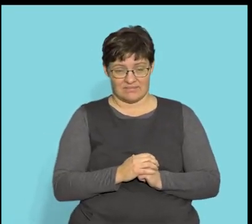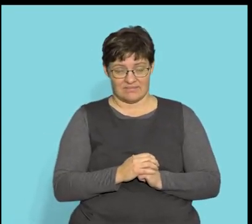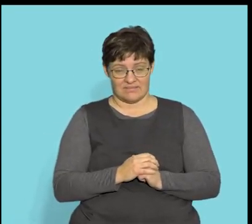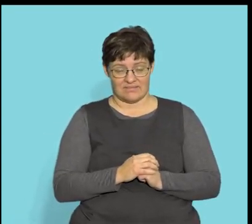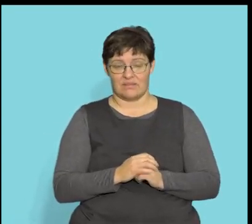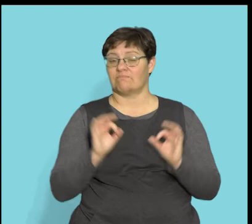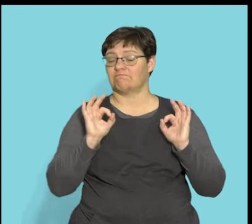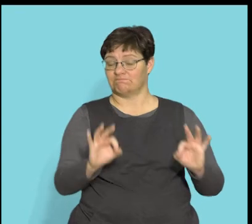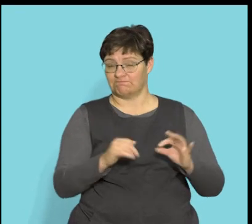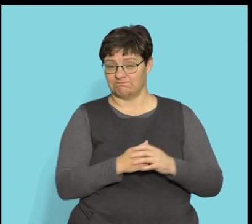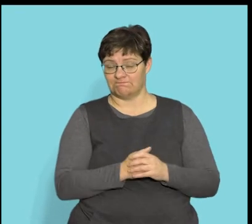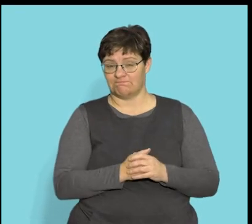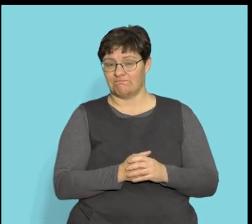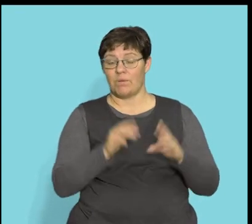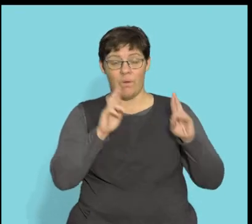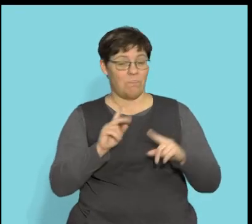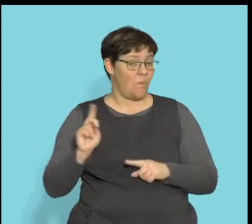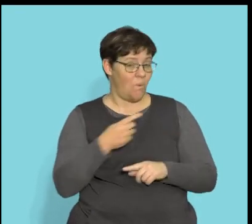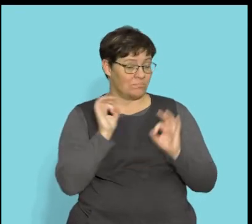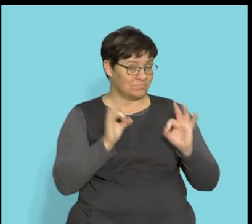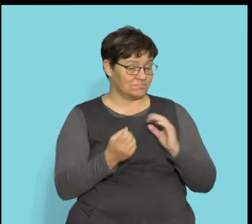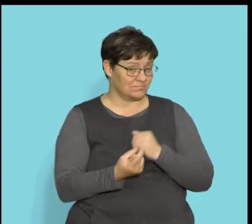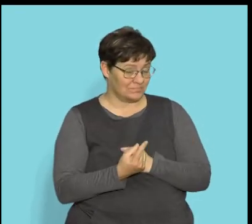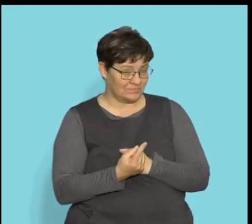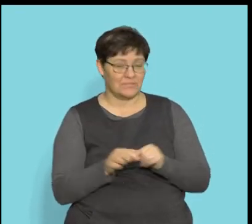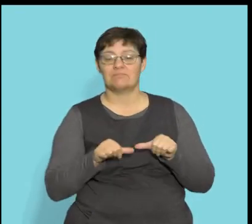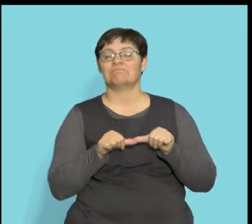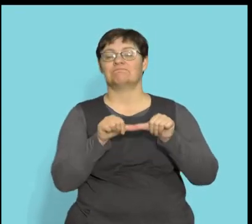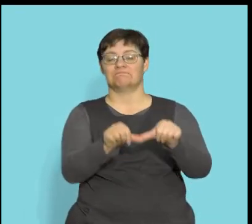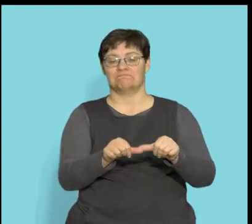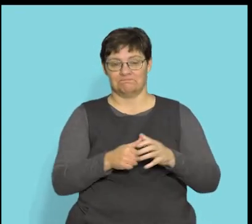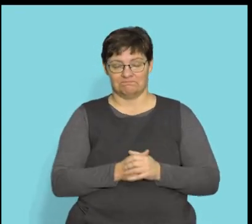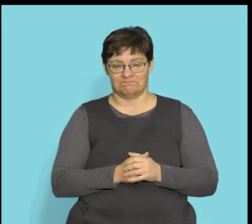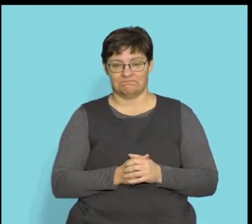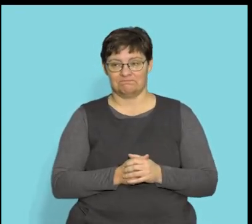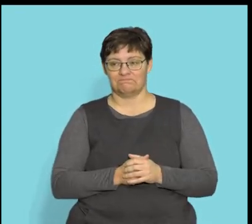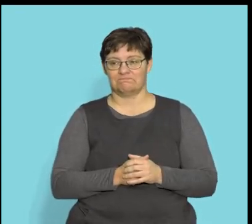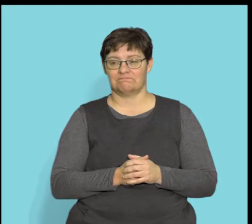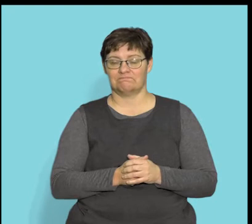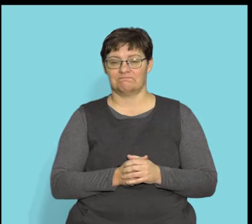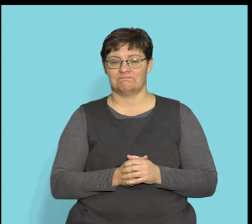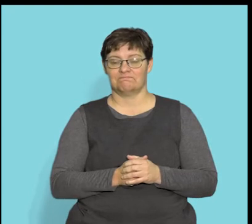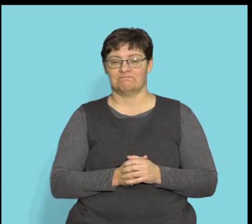k cubed. Great, guys. I hope that everyone's with me. We're going to move on to the next slide.